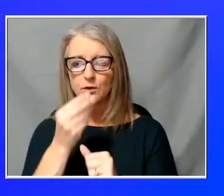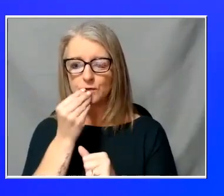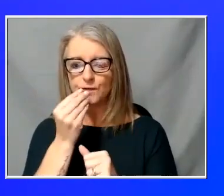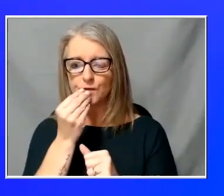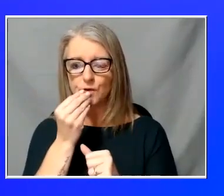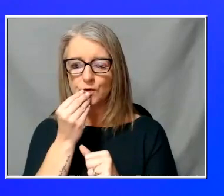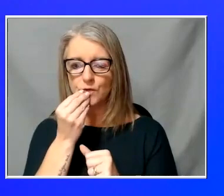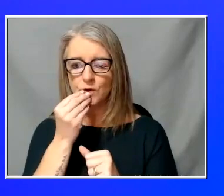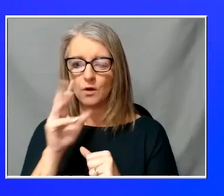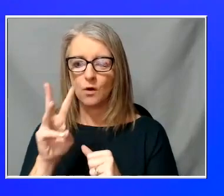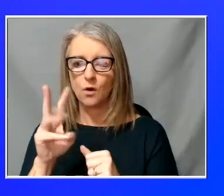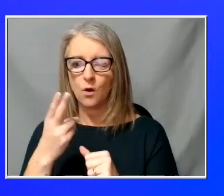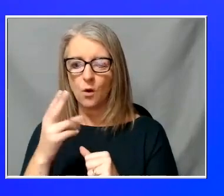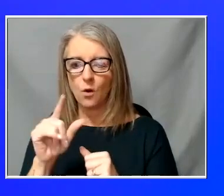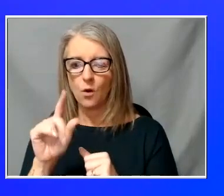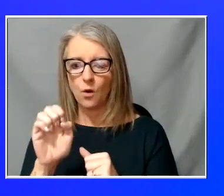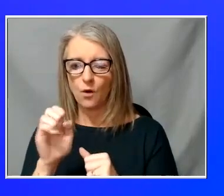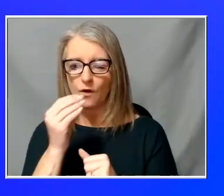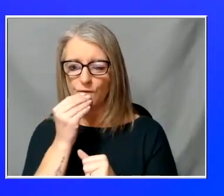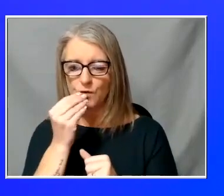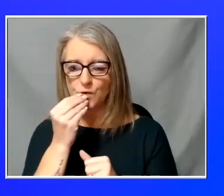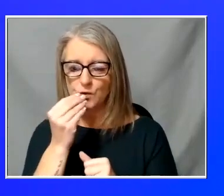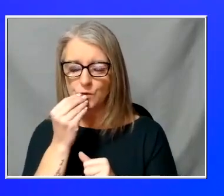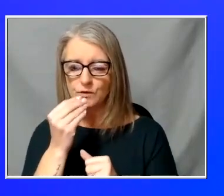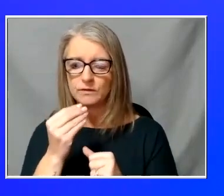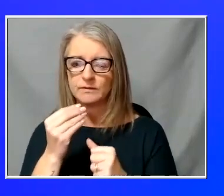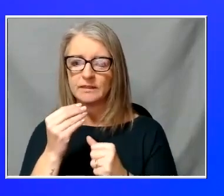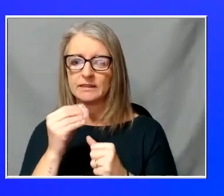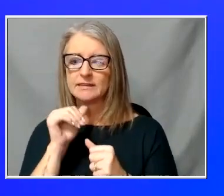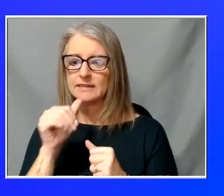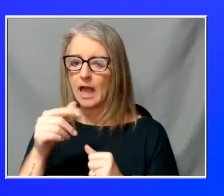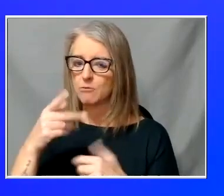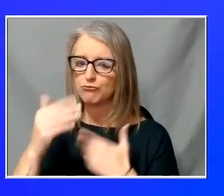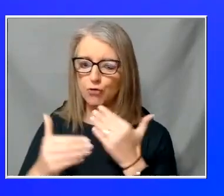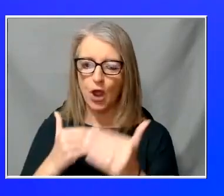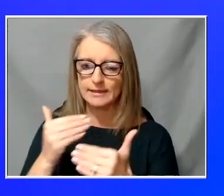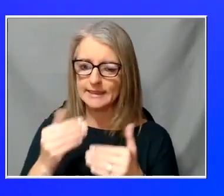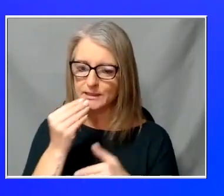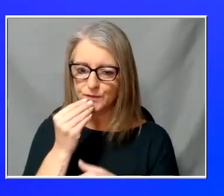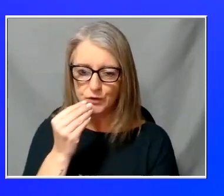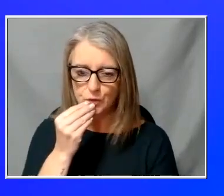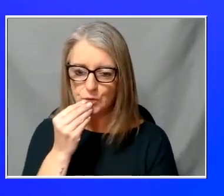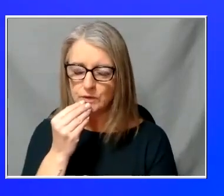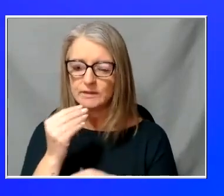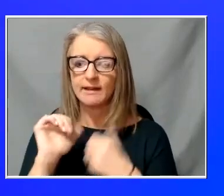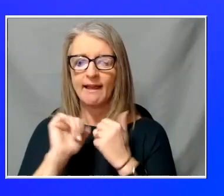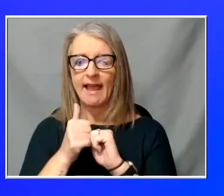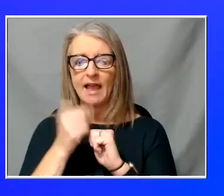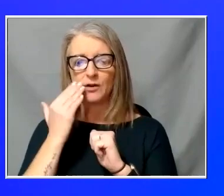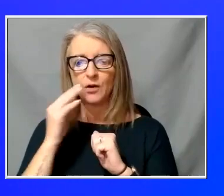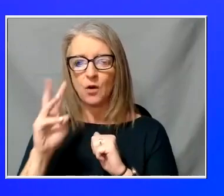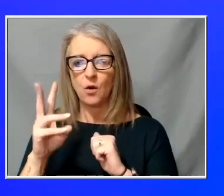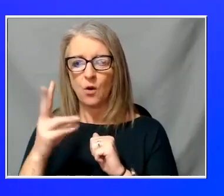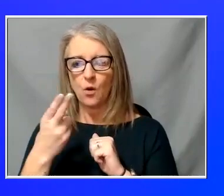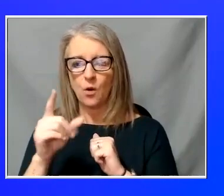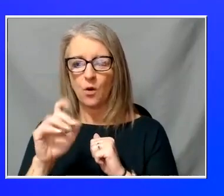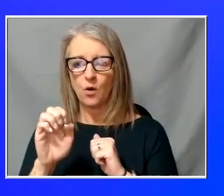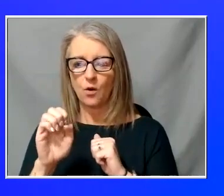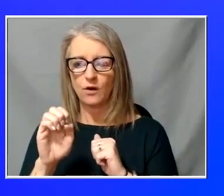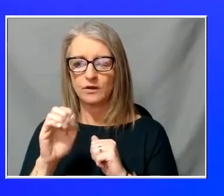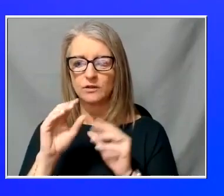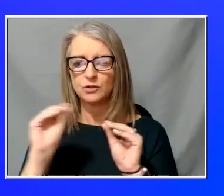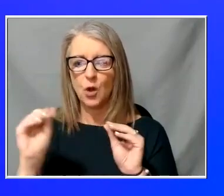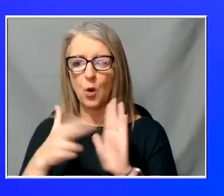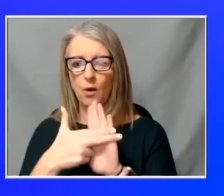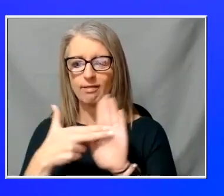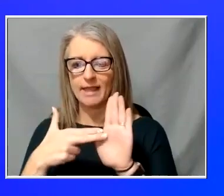whole foods, minimal of the processed food, right? And how you know these whole foods has no food label for the